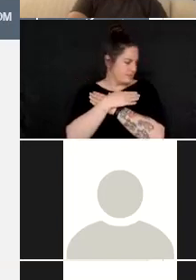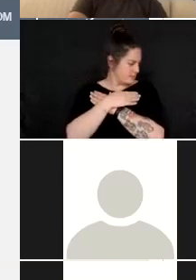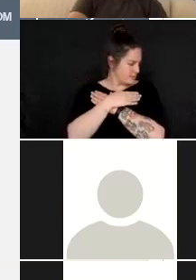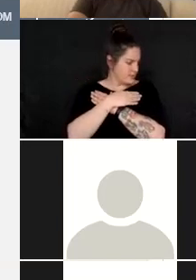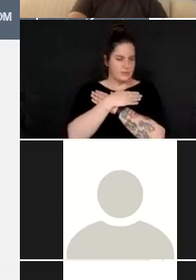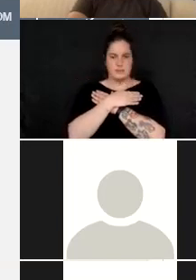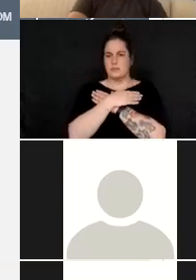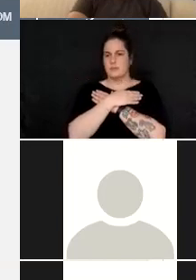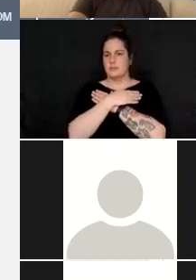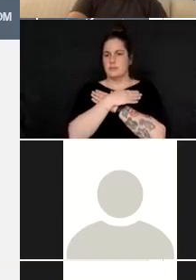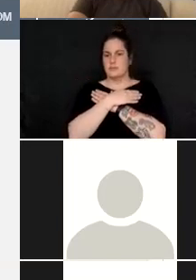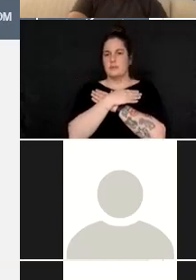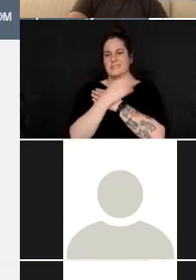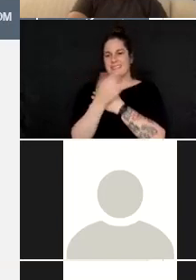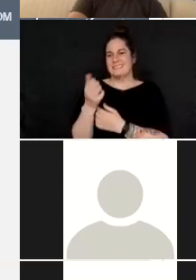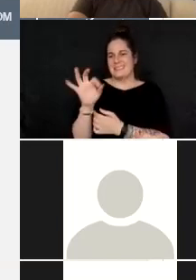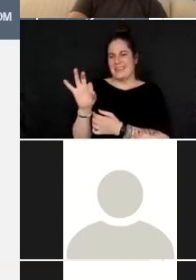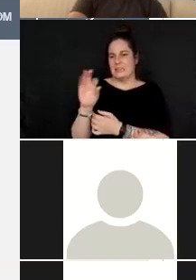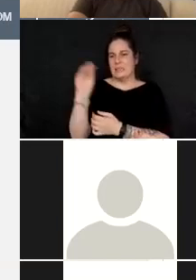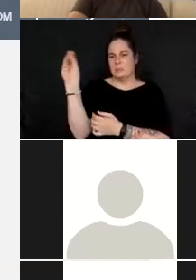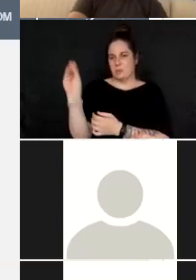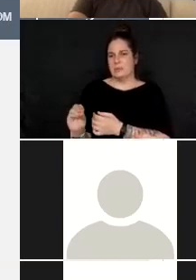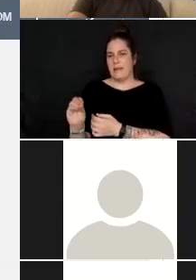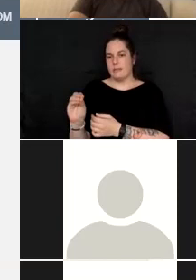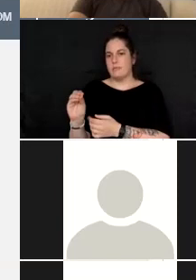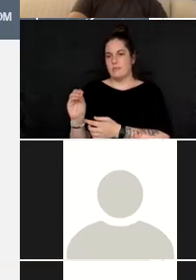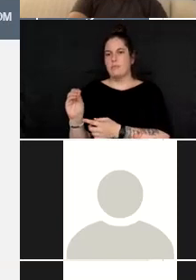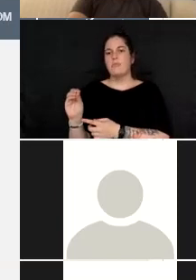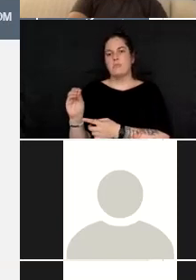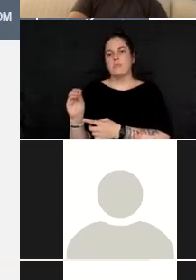of 19%.